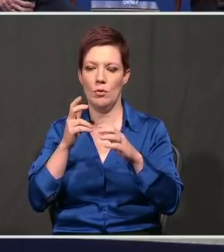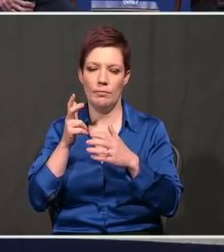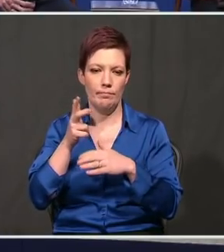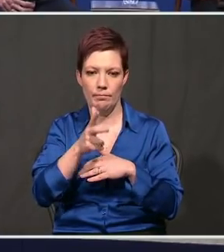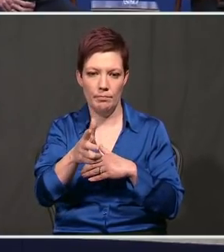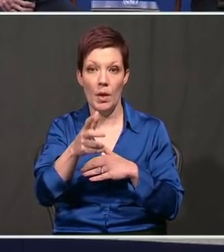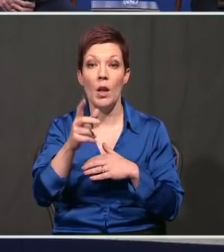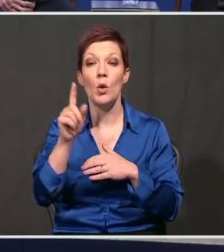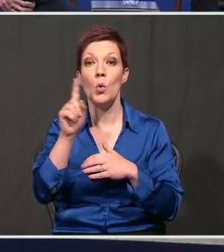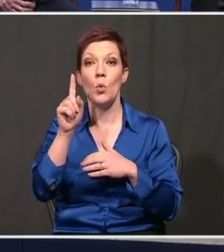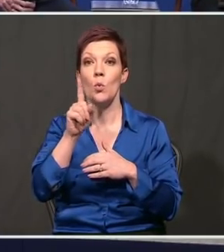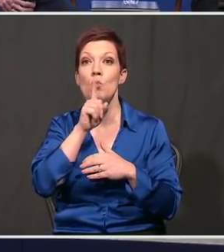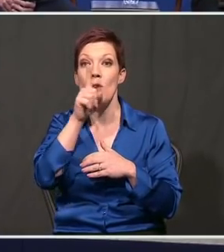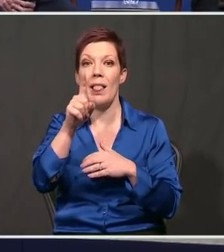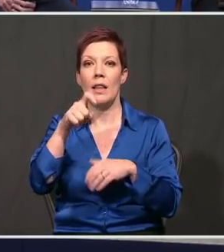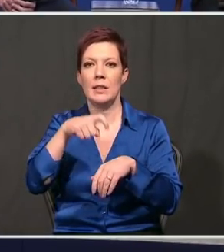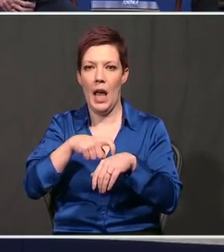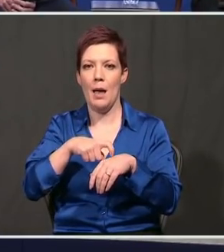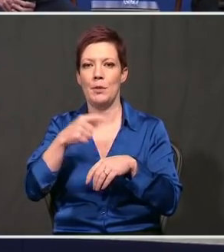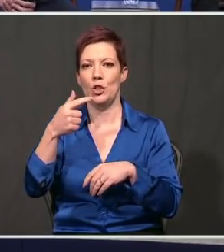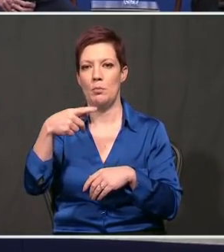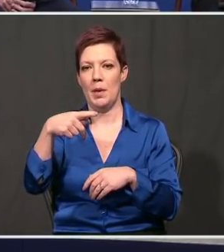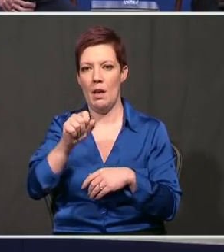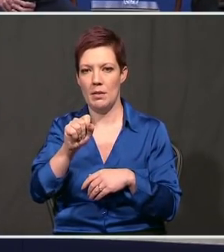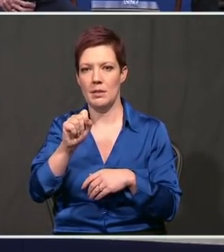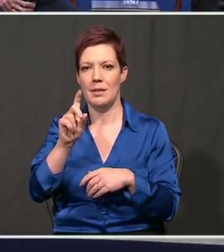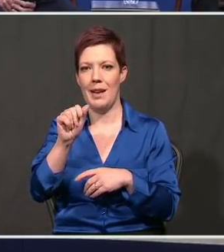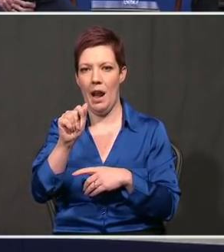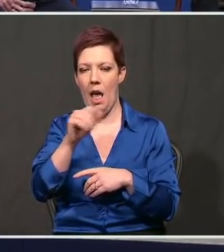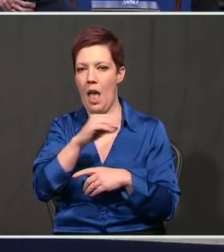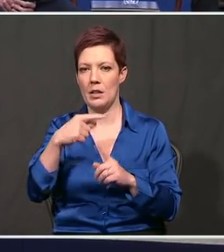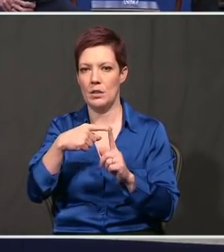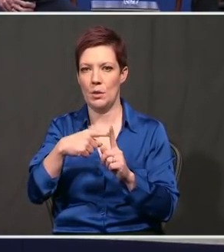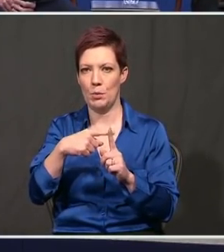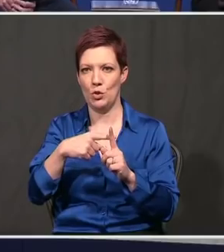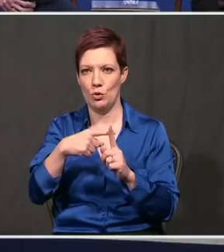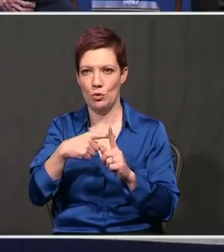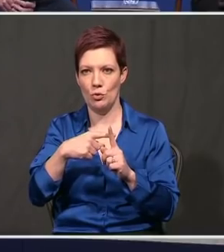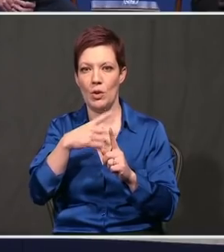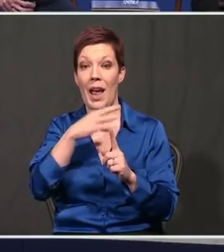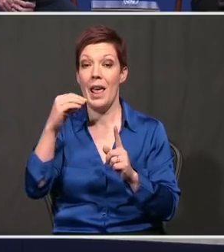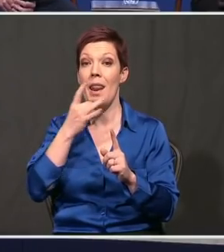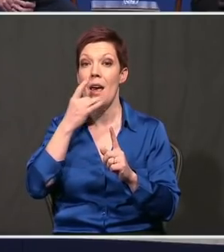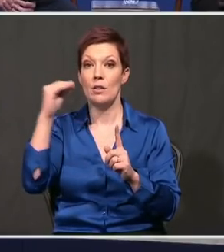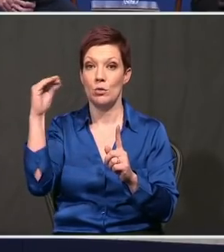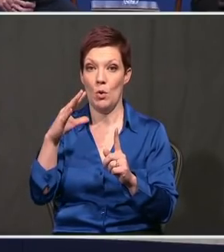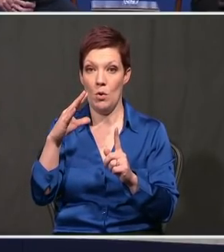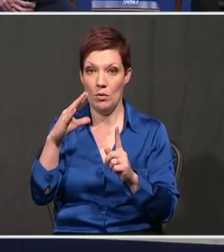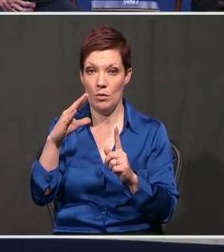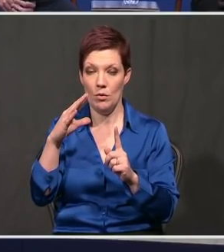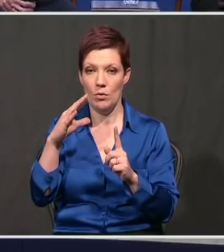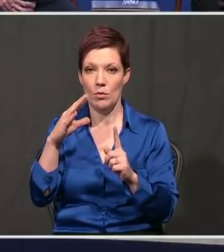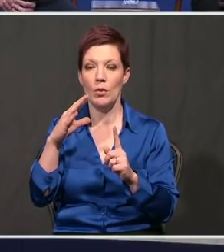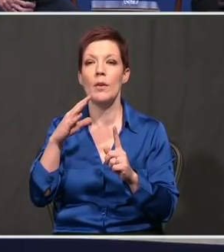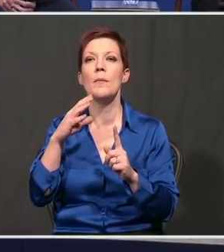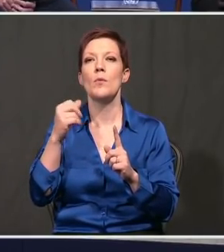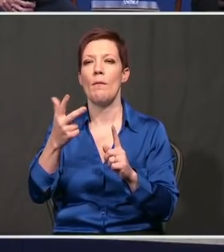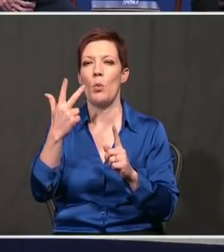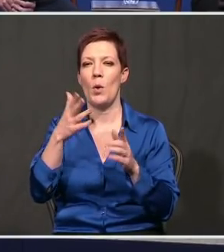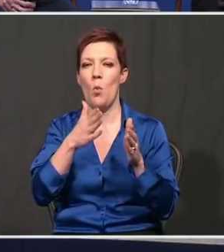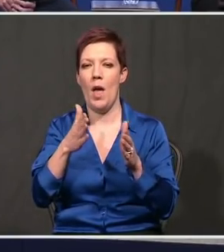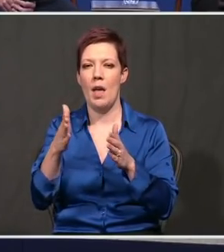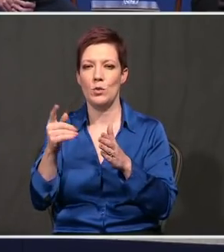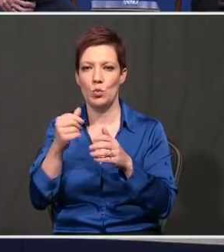to give real-time GPS data as well as temperature and shock and light exposure. So we have three ways of tracking the